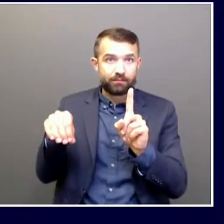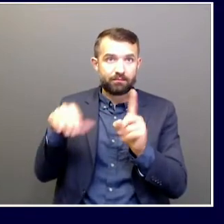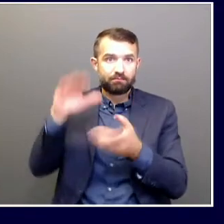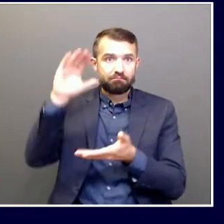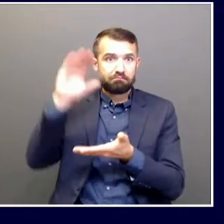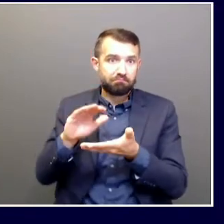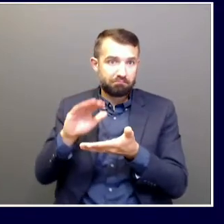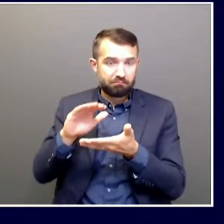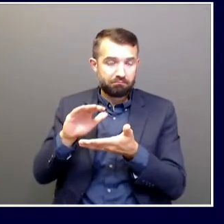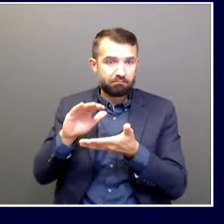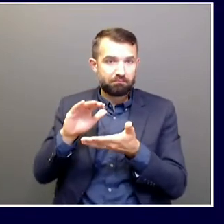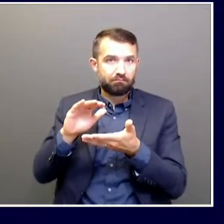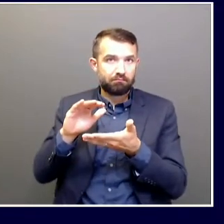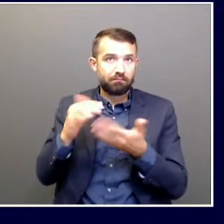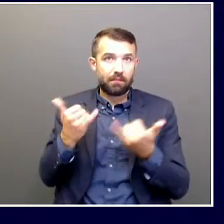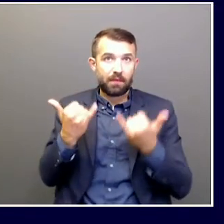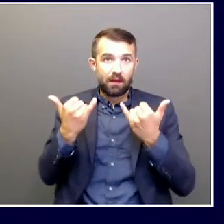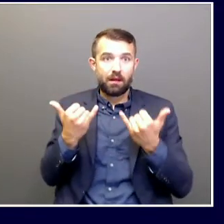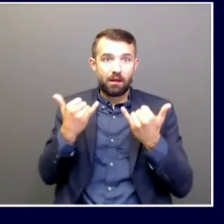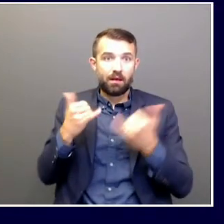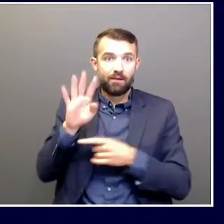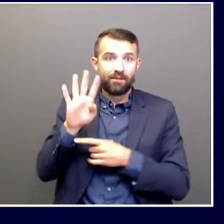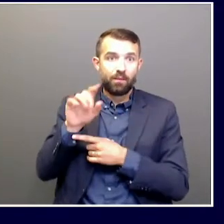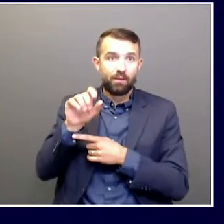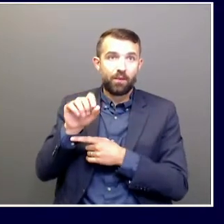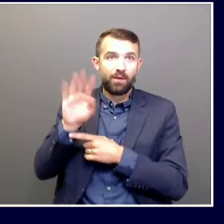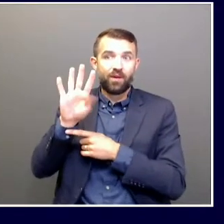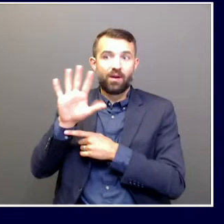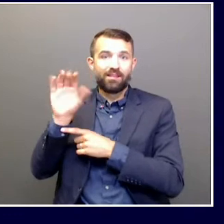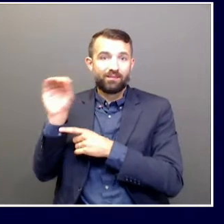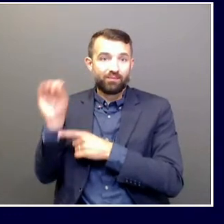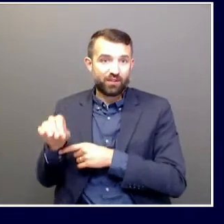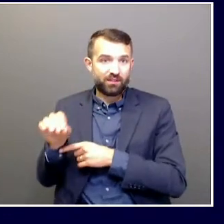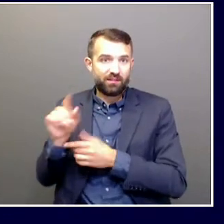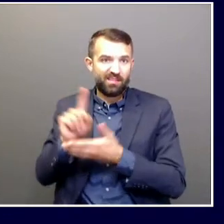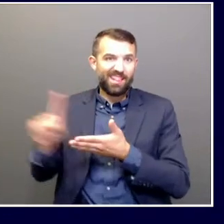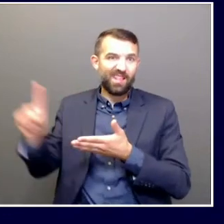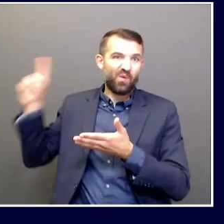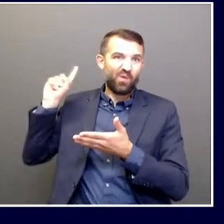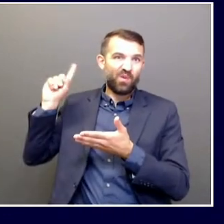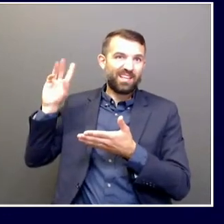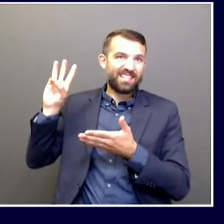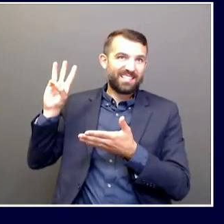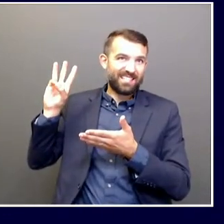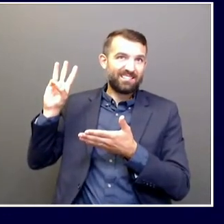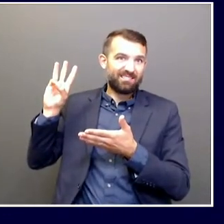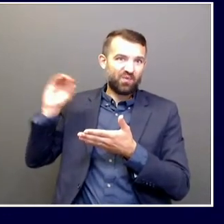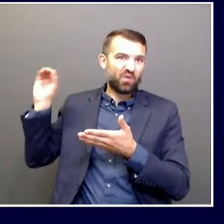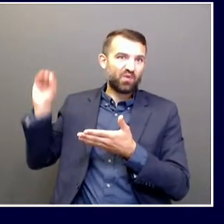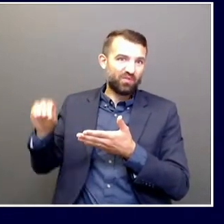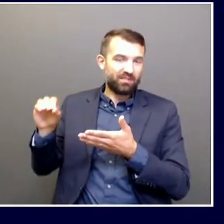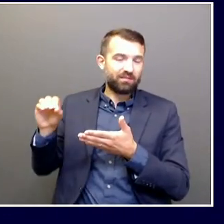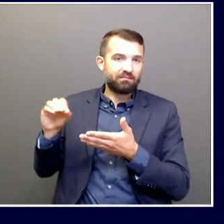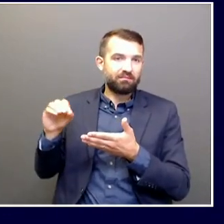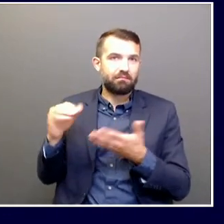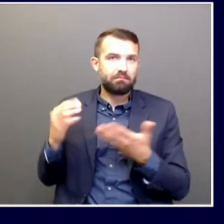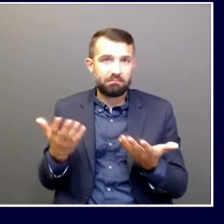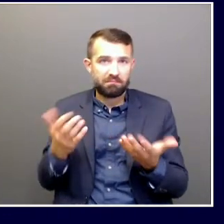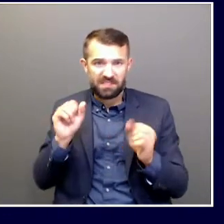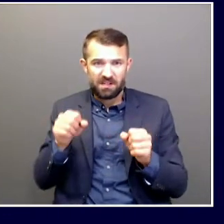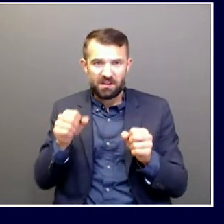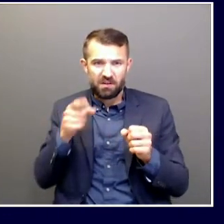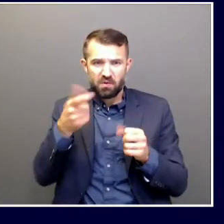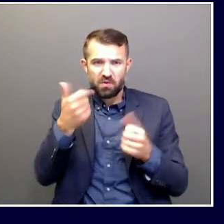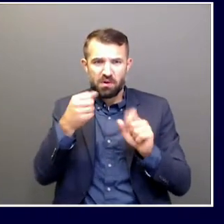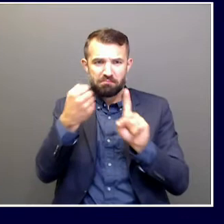from a week ago. And I'm wondering, is there any apples to oranges comparisons there, or is it all apples to